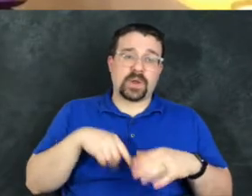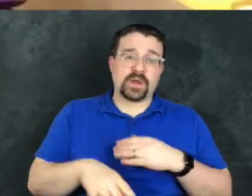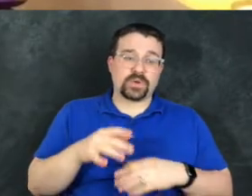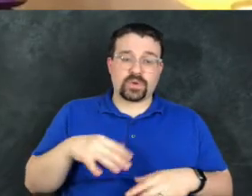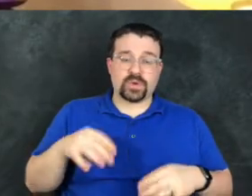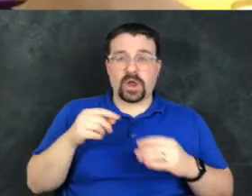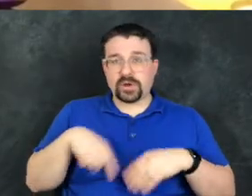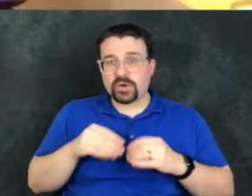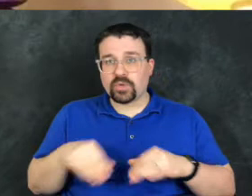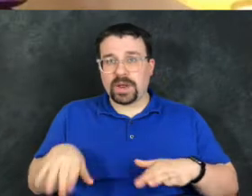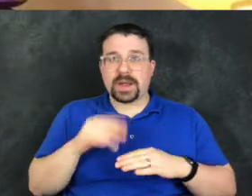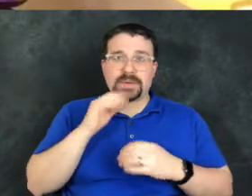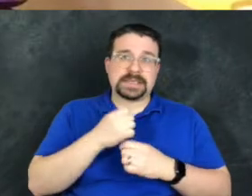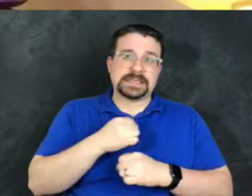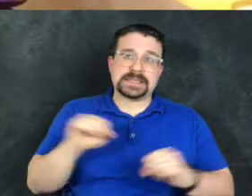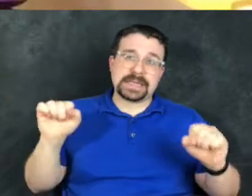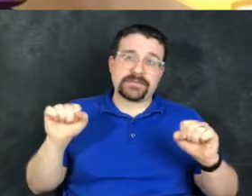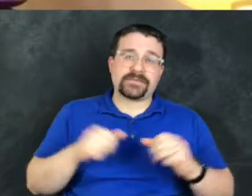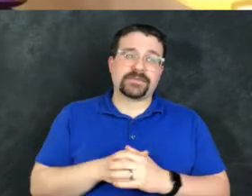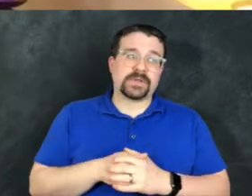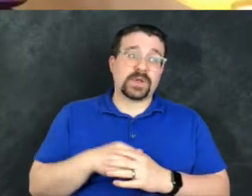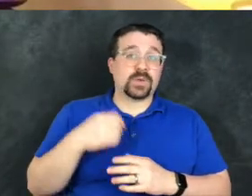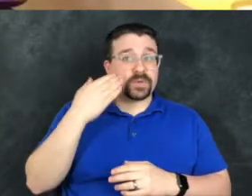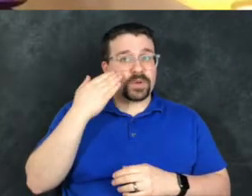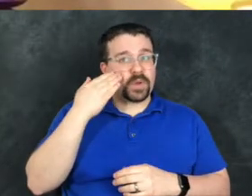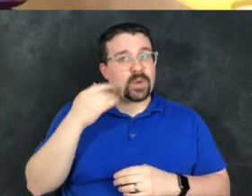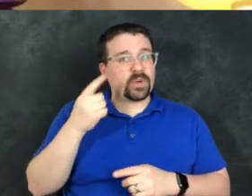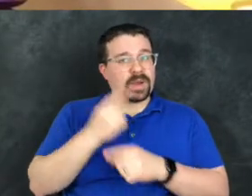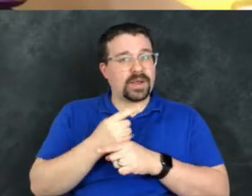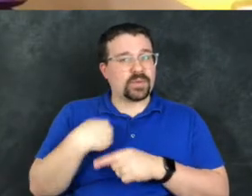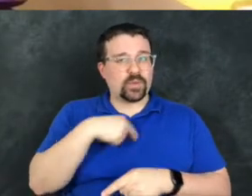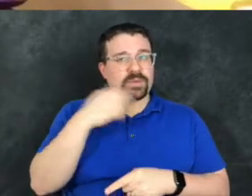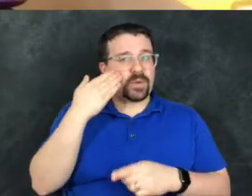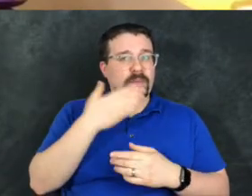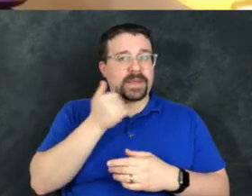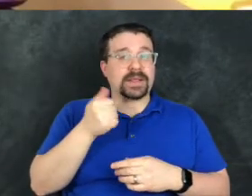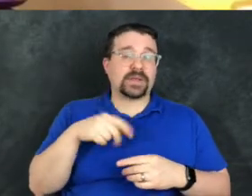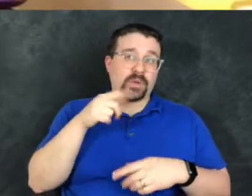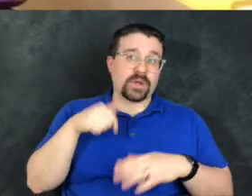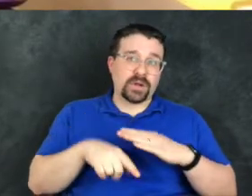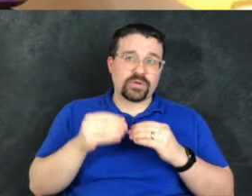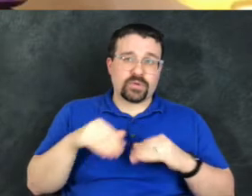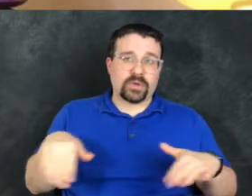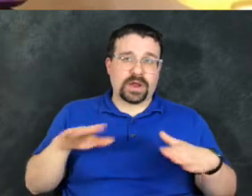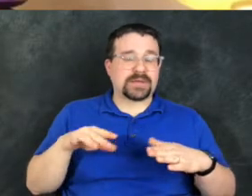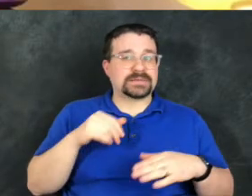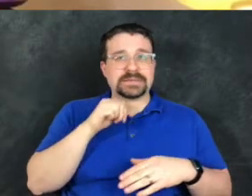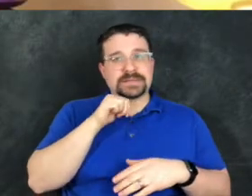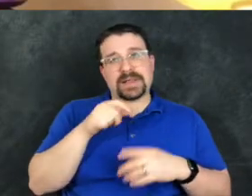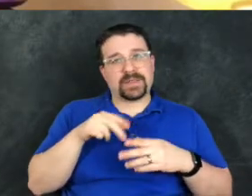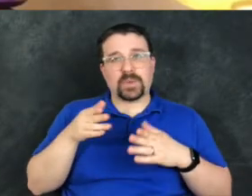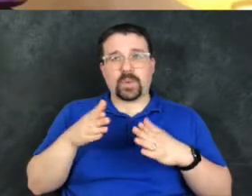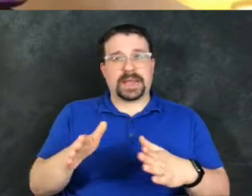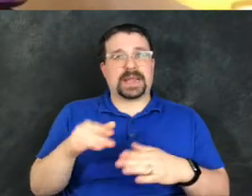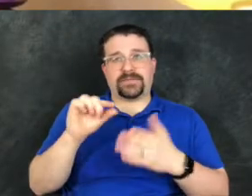natural desire would be to go underground where it was safe. But we know, don't we, that going